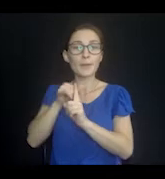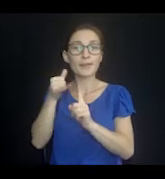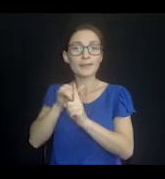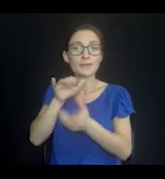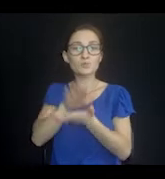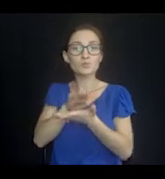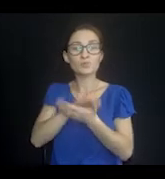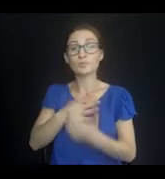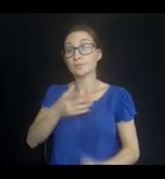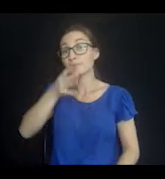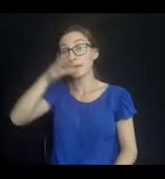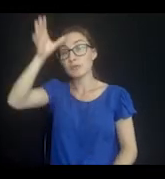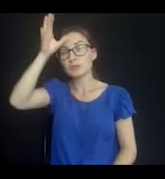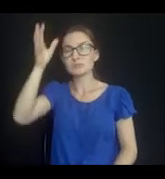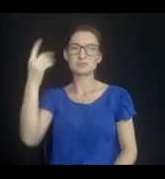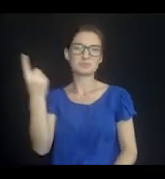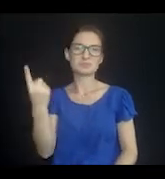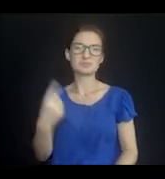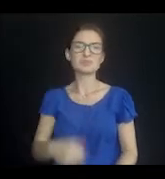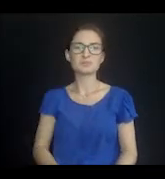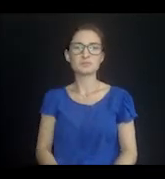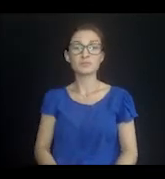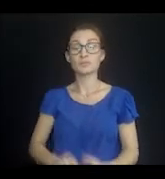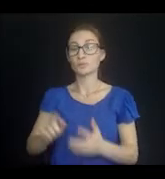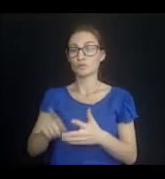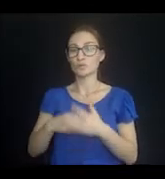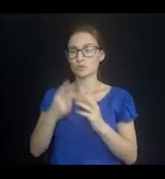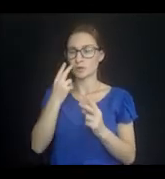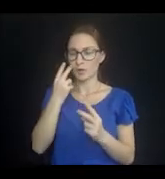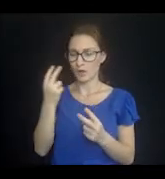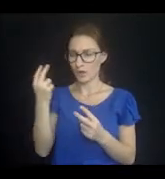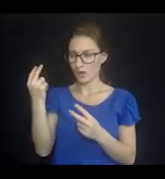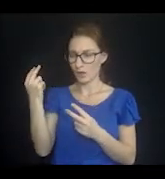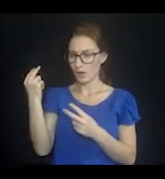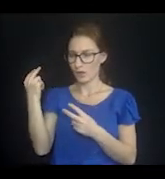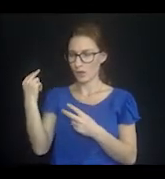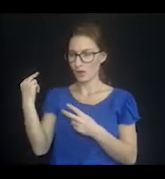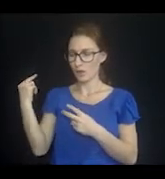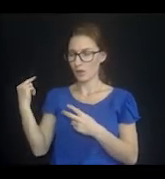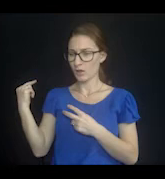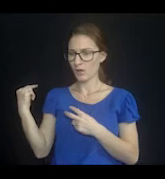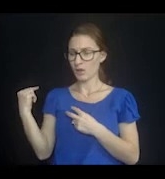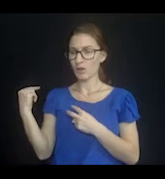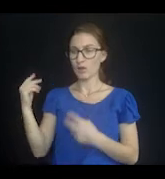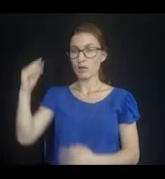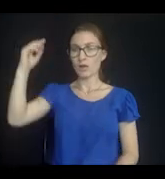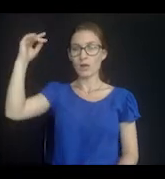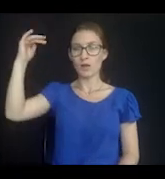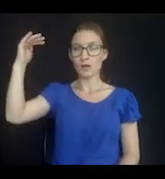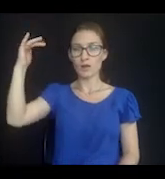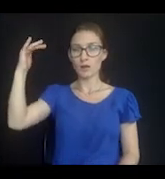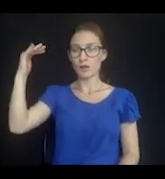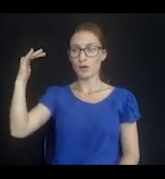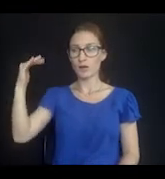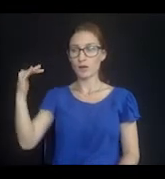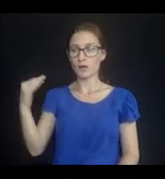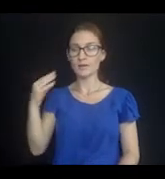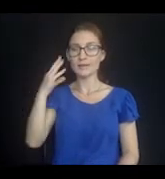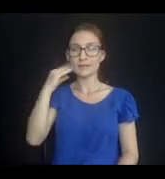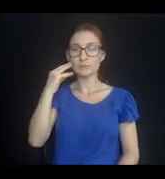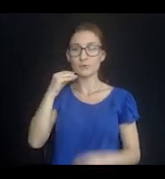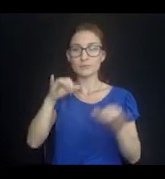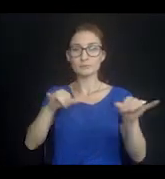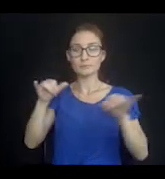remind you of someone from your past who treated you badly, even maybe a bully in school or your parents or something like that, and you'll start to kind